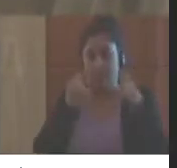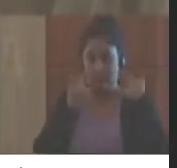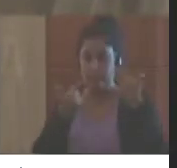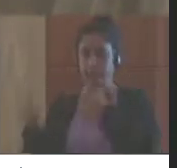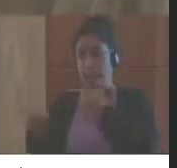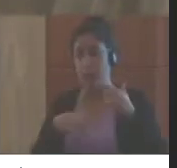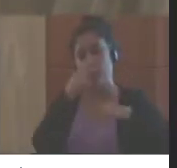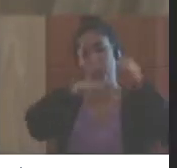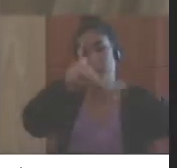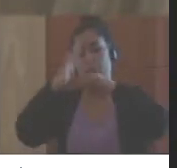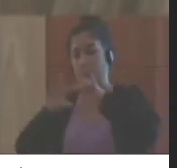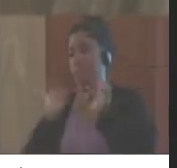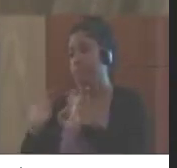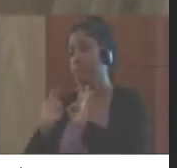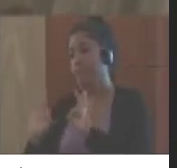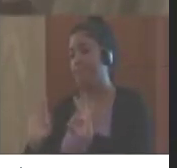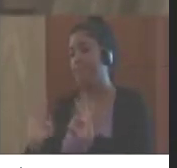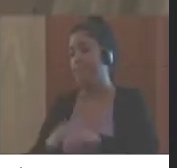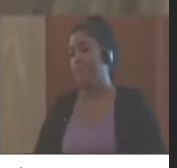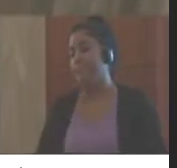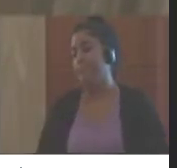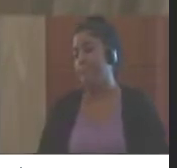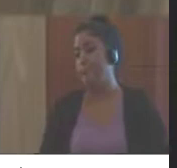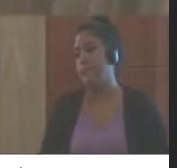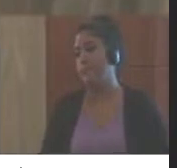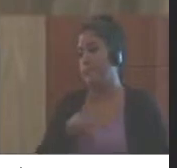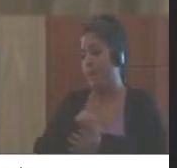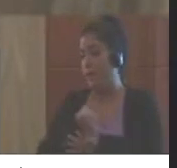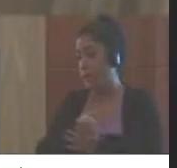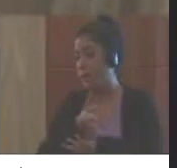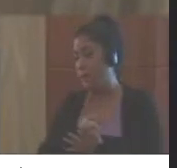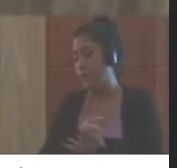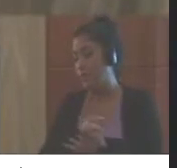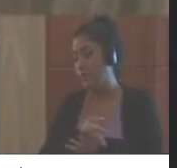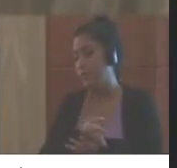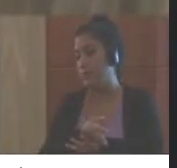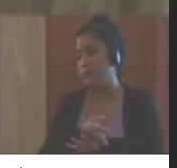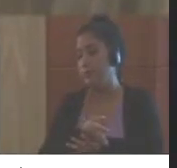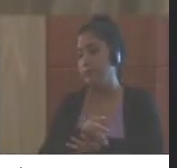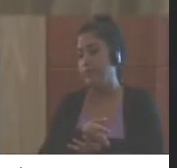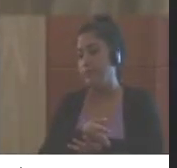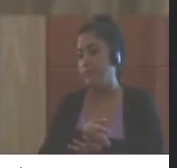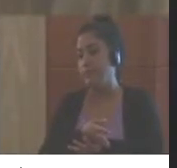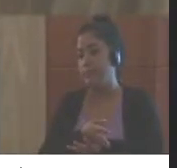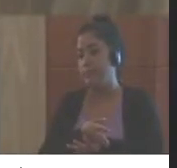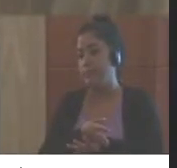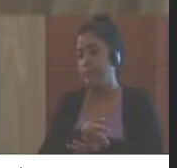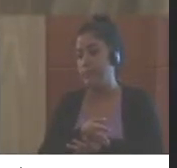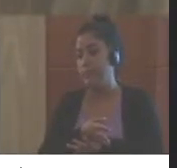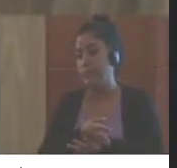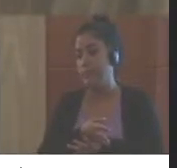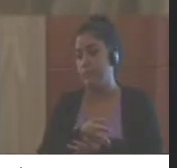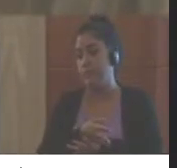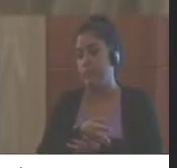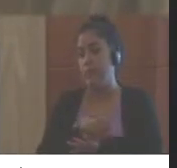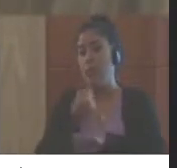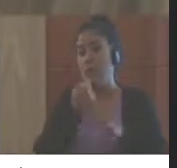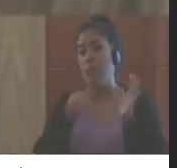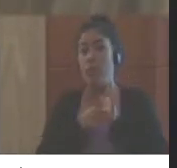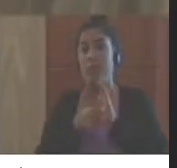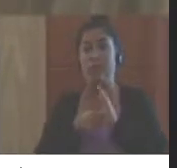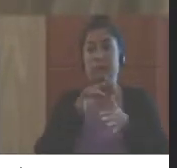rebars are determined by how many stories the building would have. Also, a question of earthquake